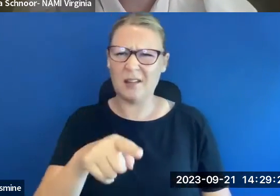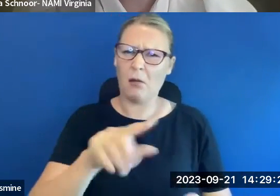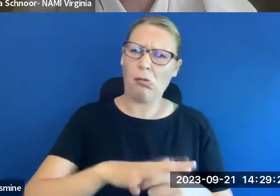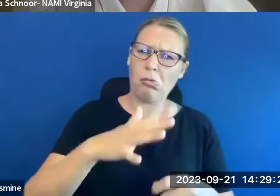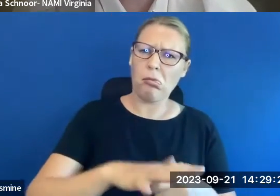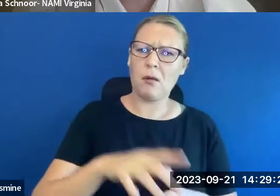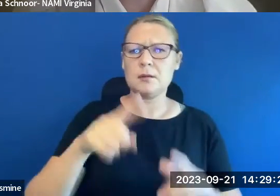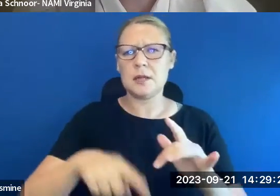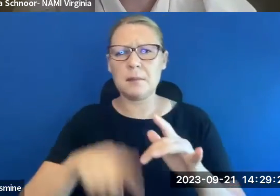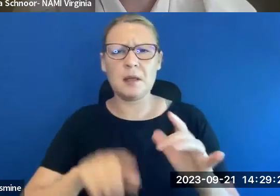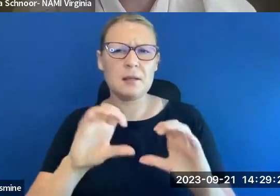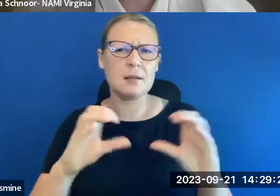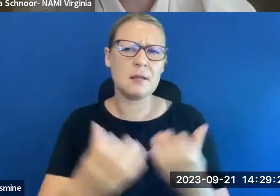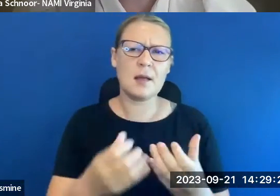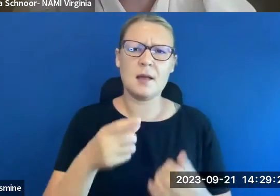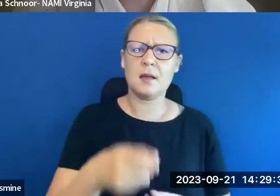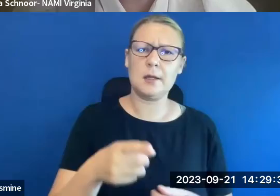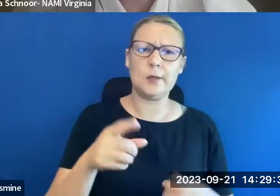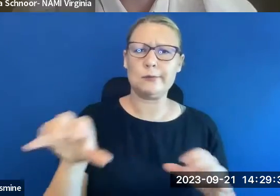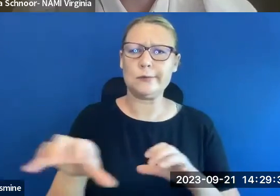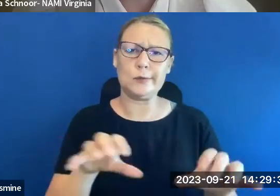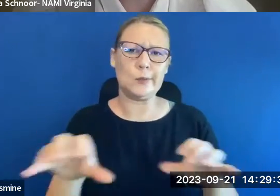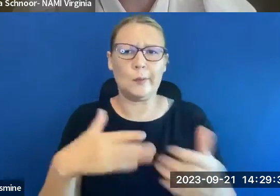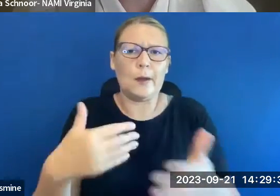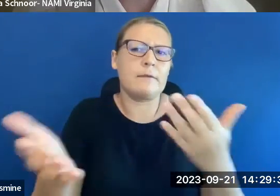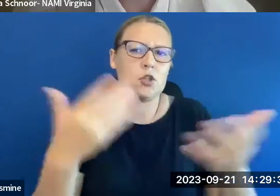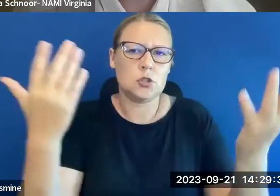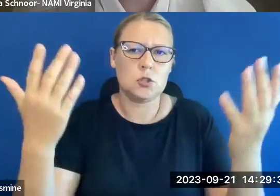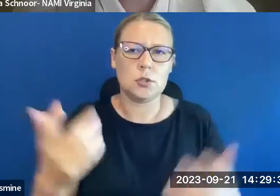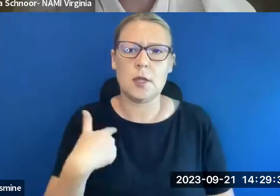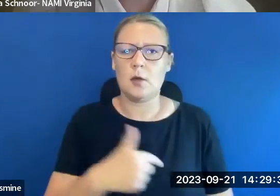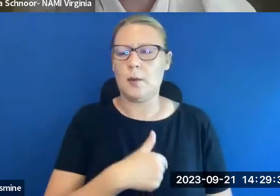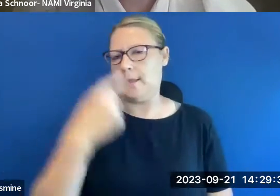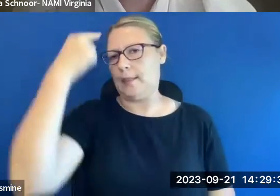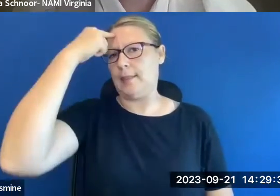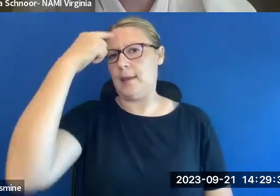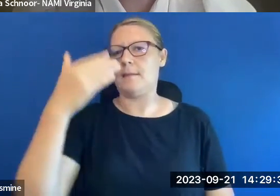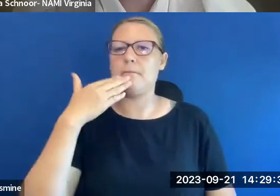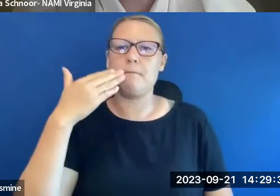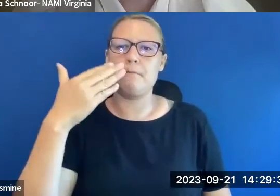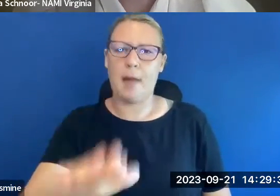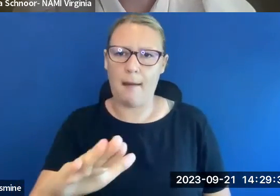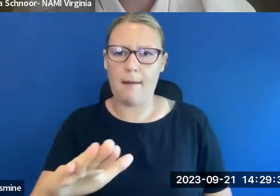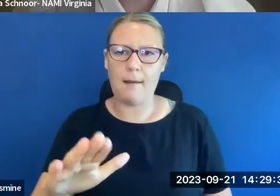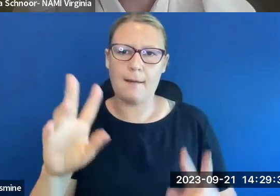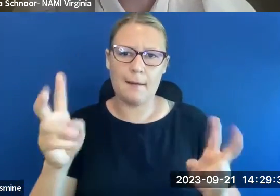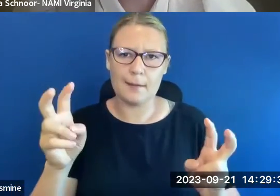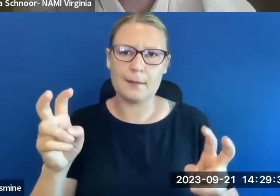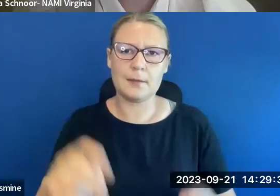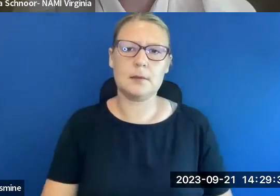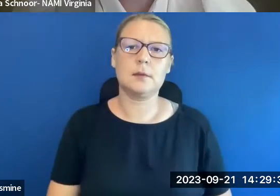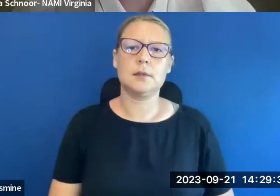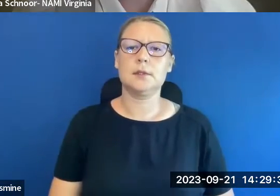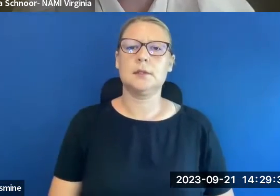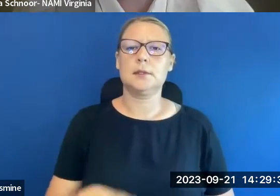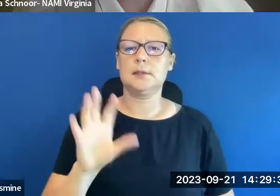skipping class, they're doing whatever, you know, we consider as bad. And I think that would be,